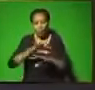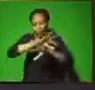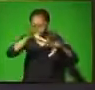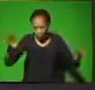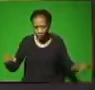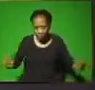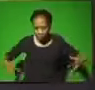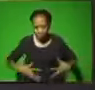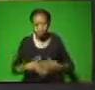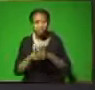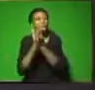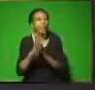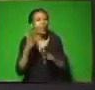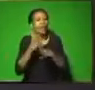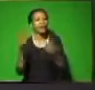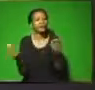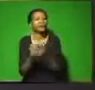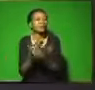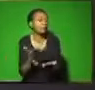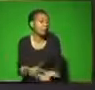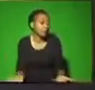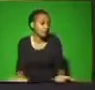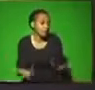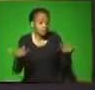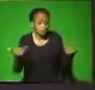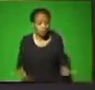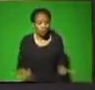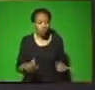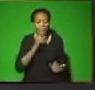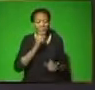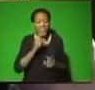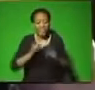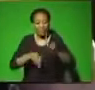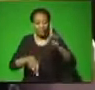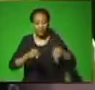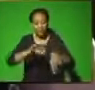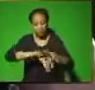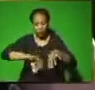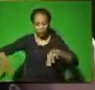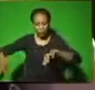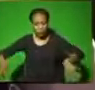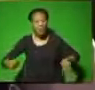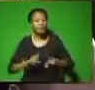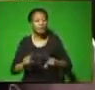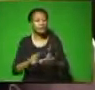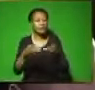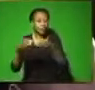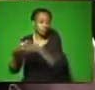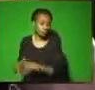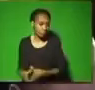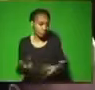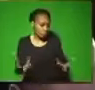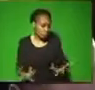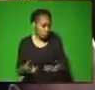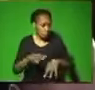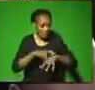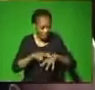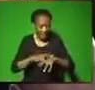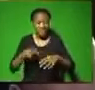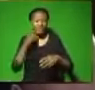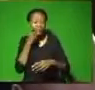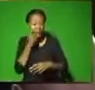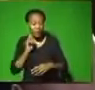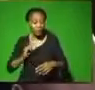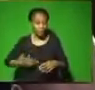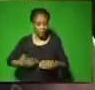alliance with the national executive, thus extinguishing the opposition. It seeks to mask the contradictions of race and gender